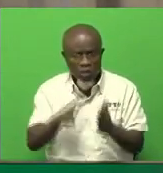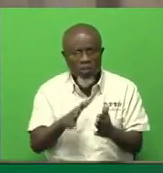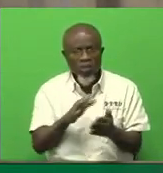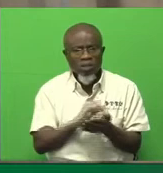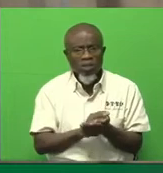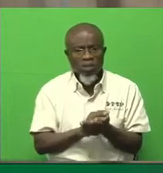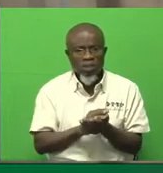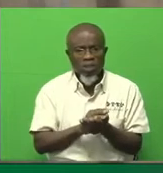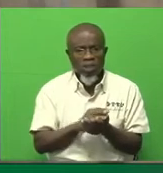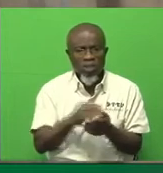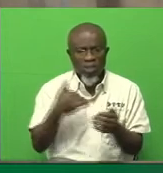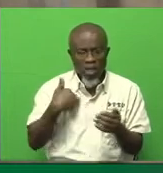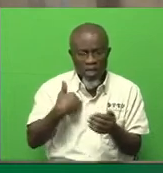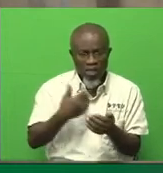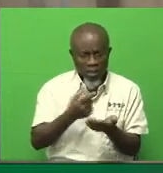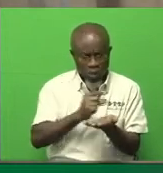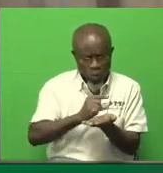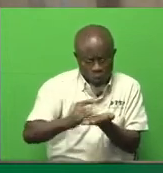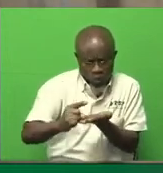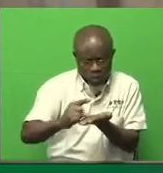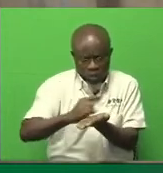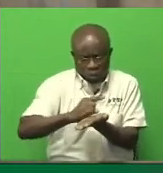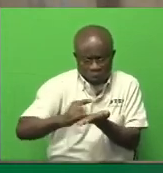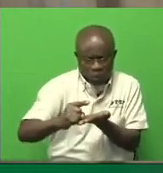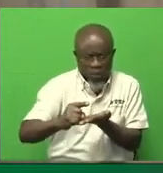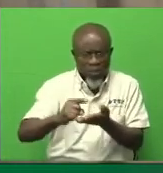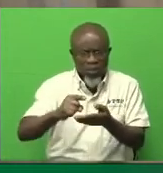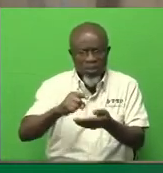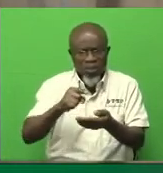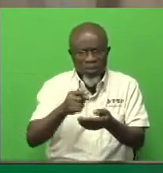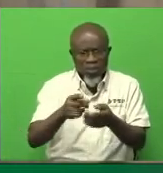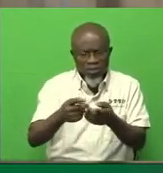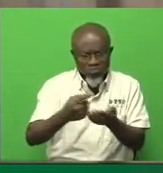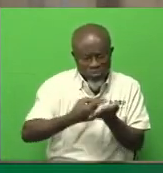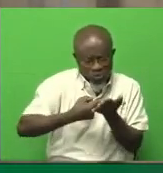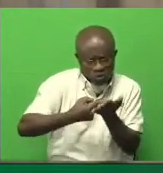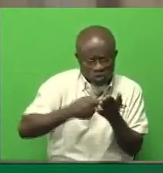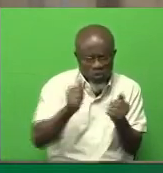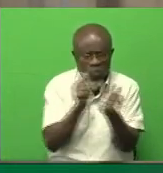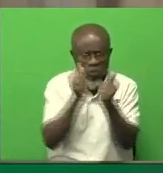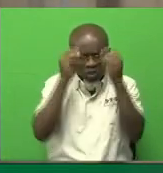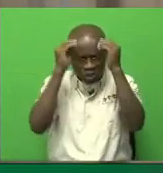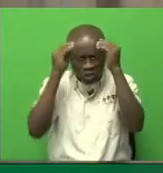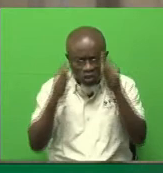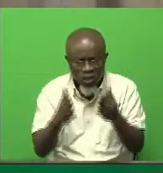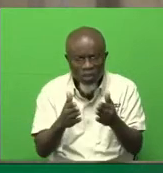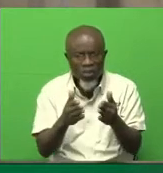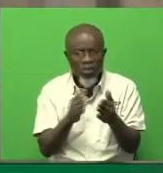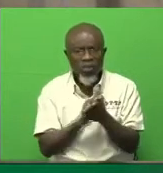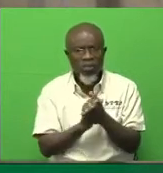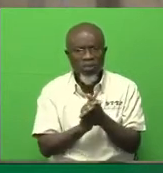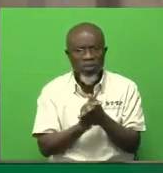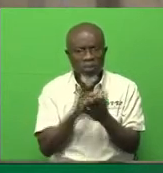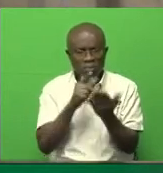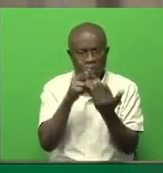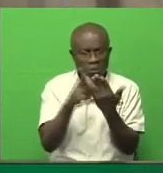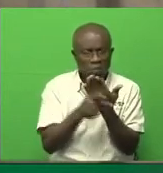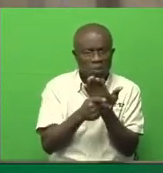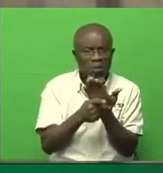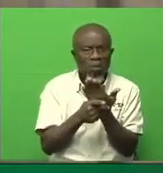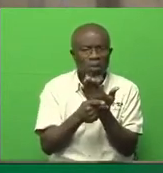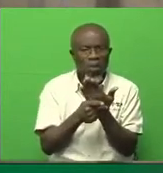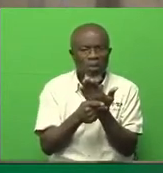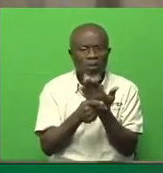weekly interventions with Sydney schools they spoke with teachers and students who may have issues the the program